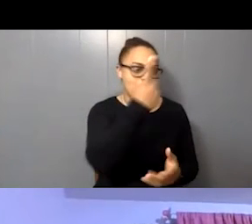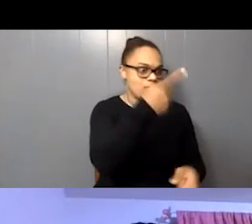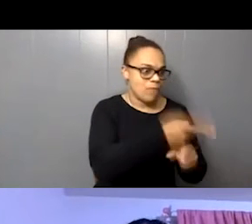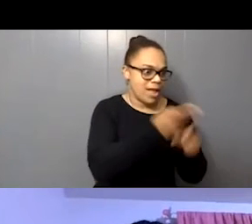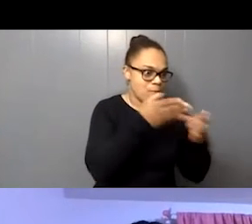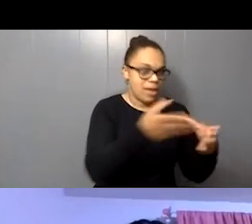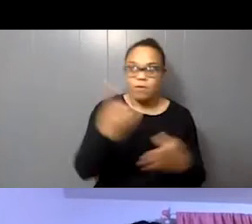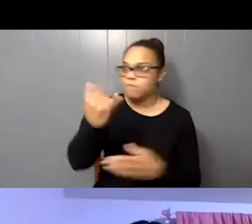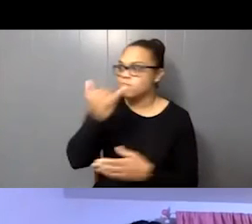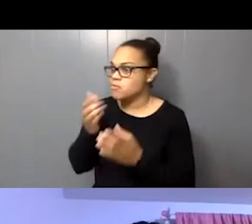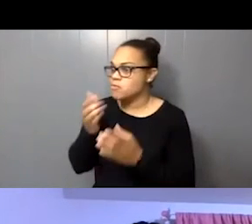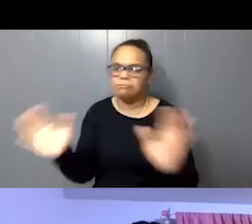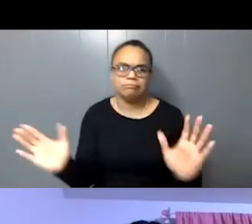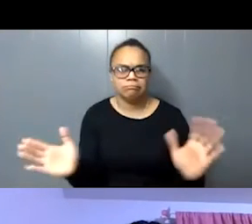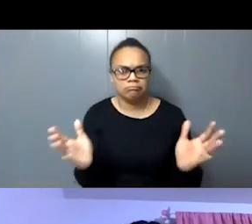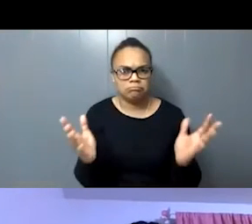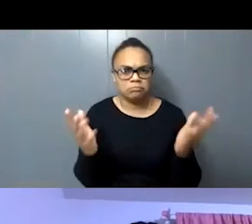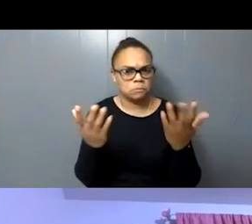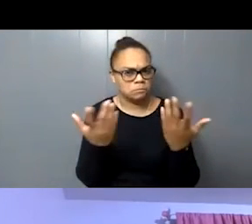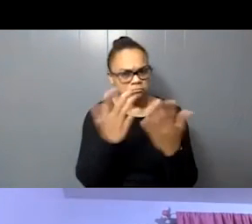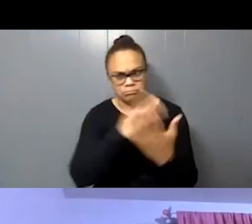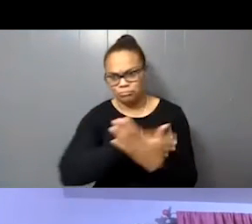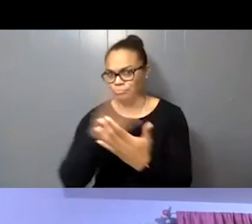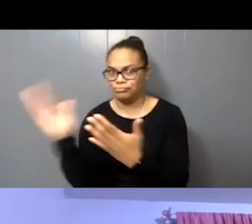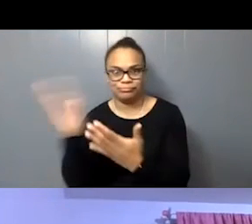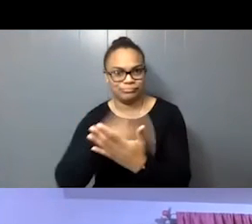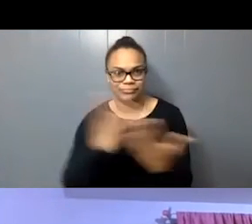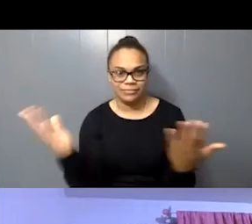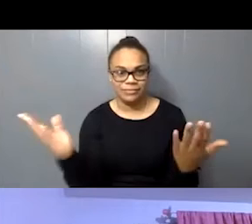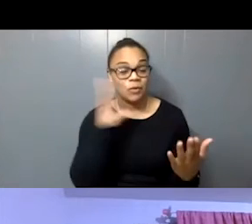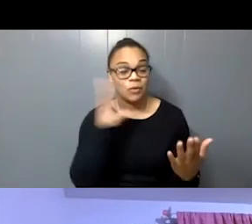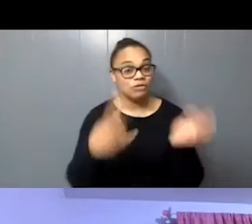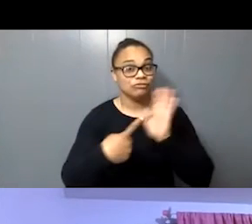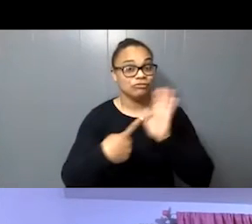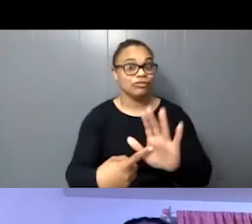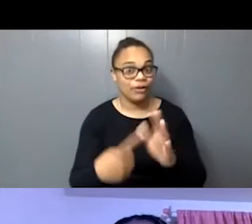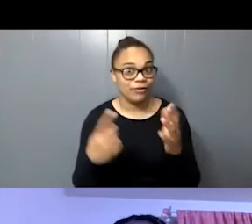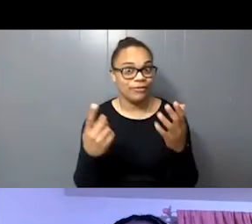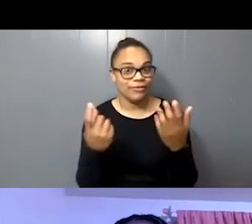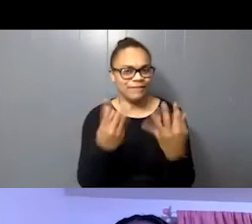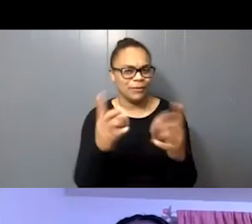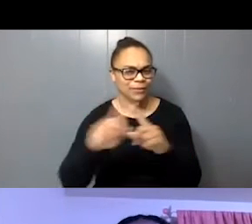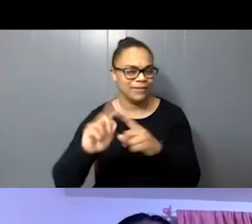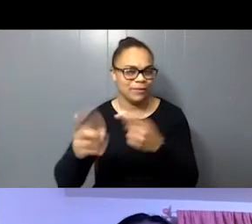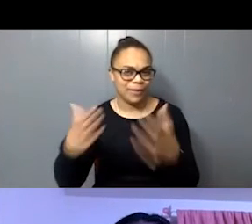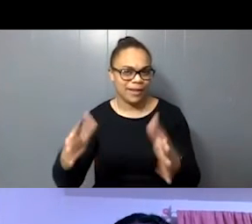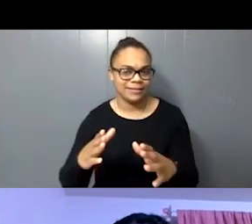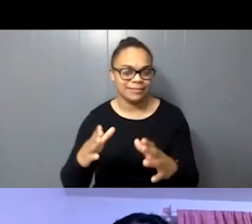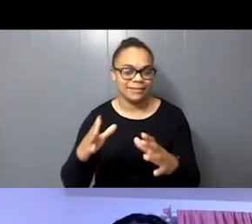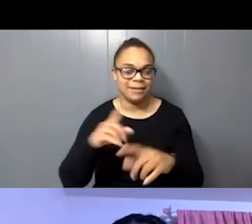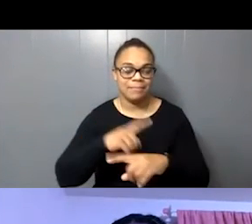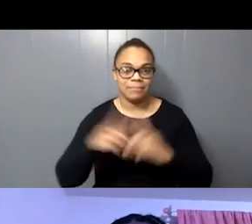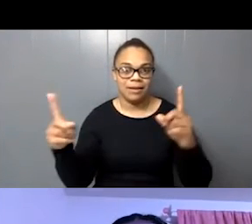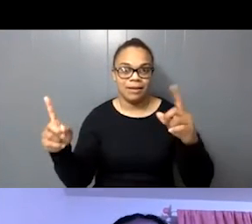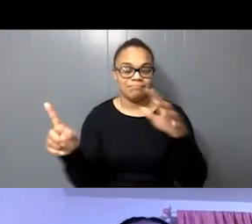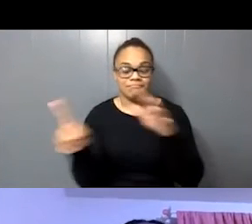to show you ways that you can show up. We're just going to practice this. Oh, right. First,